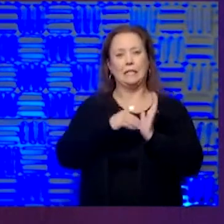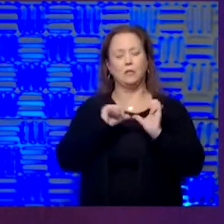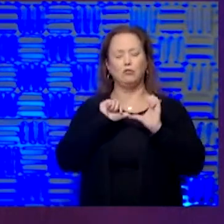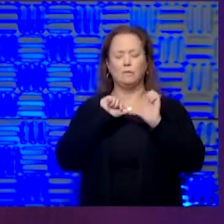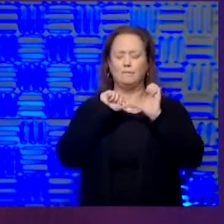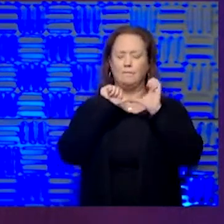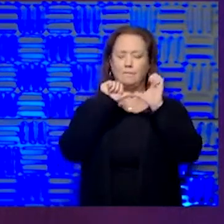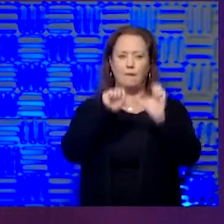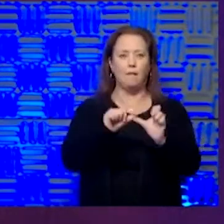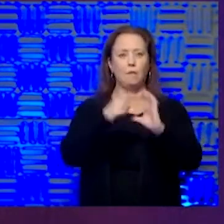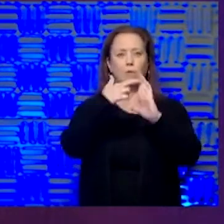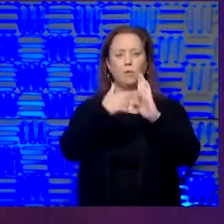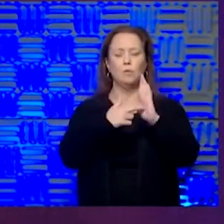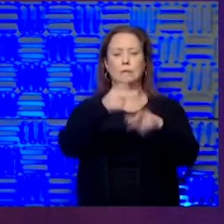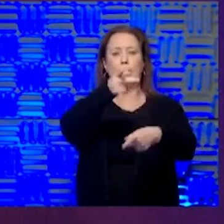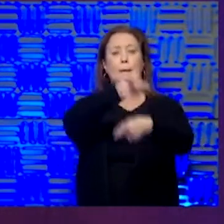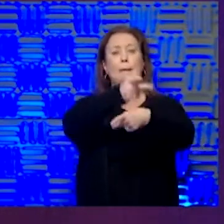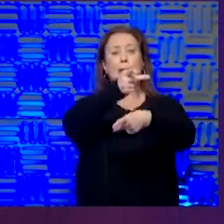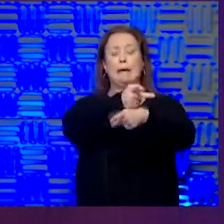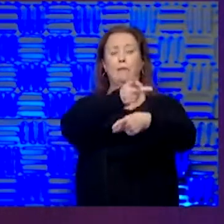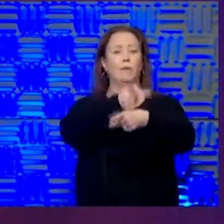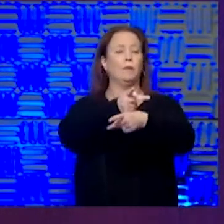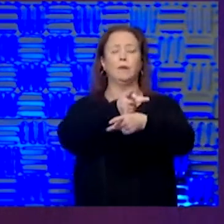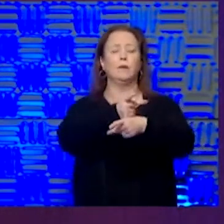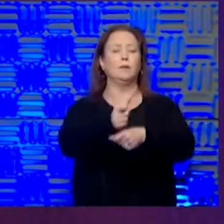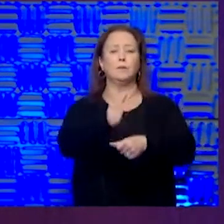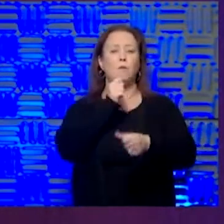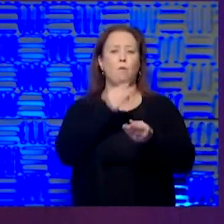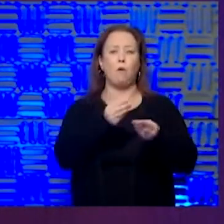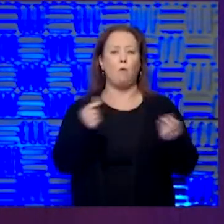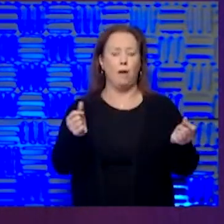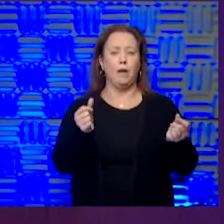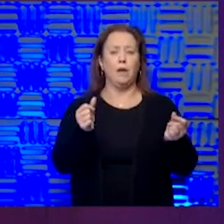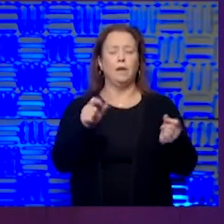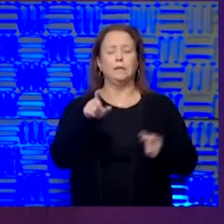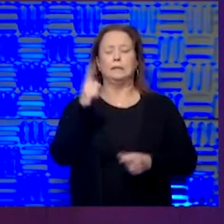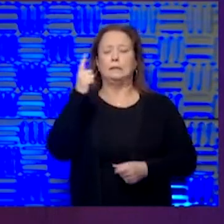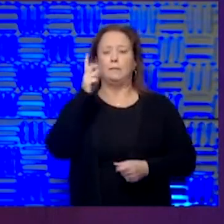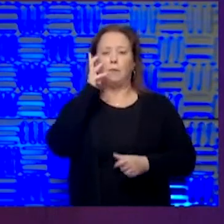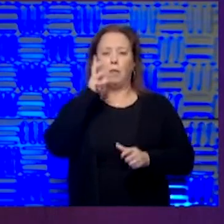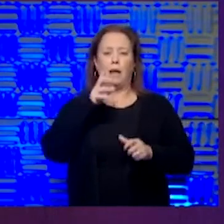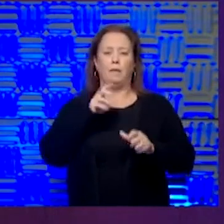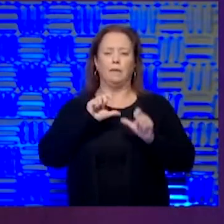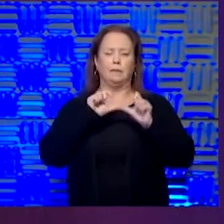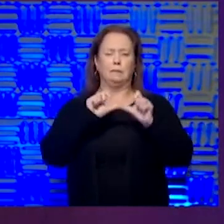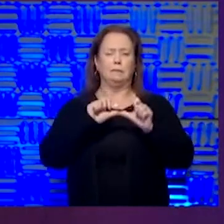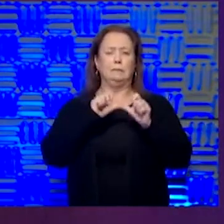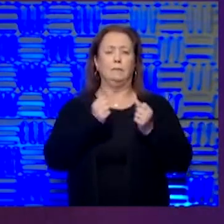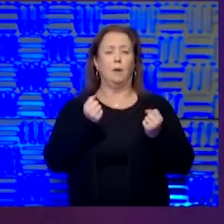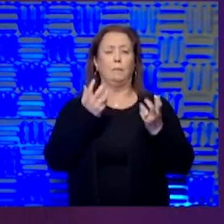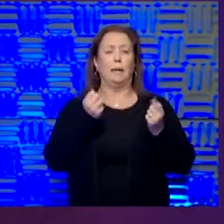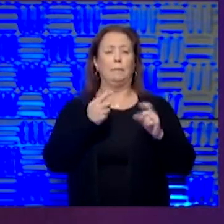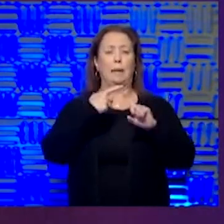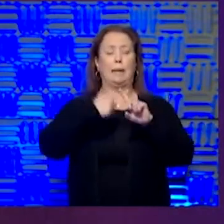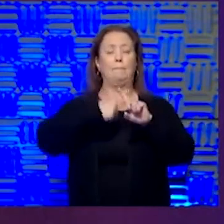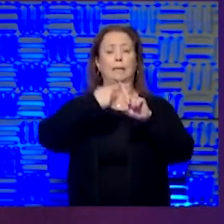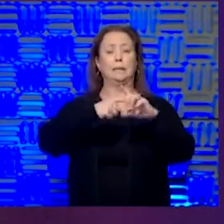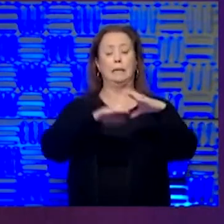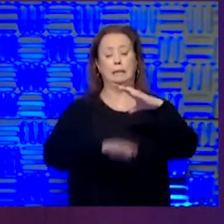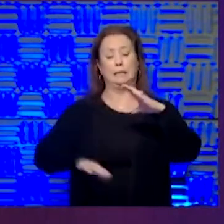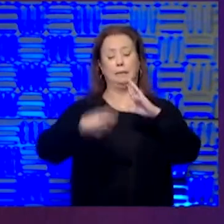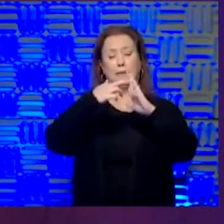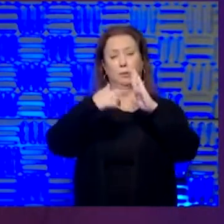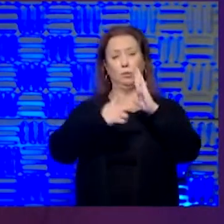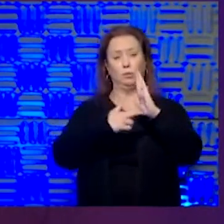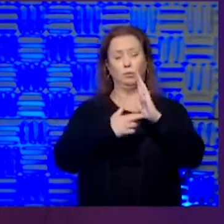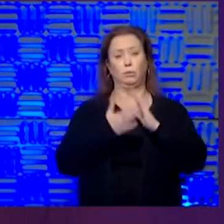on this, being careful. This is not going away. It's something we're going to have to deal with for many, many months. And so these basic rules are going to